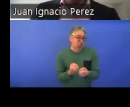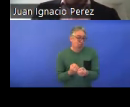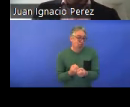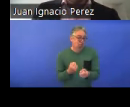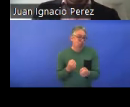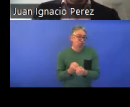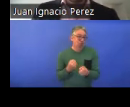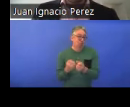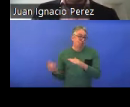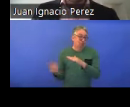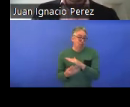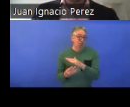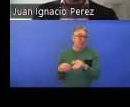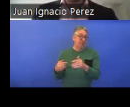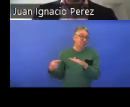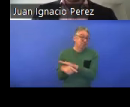I move forward.